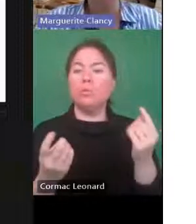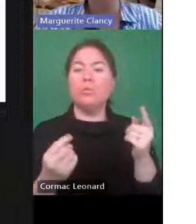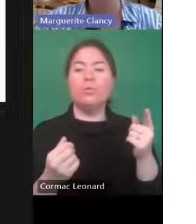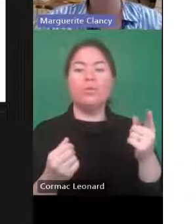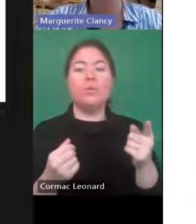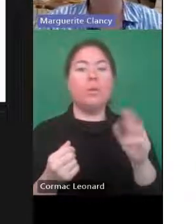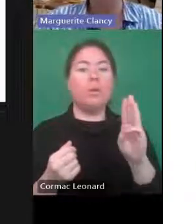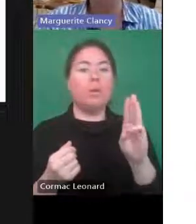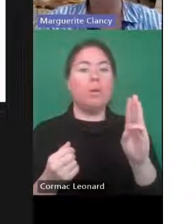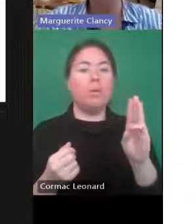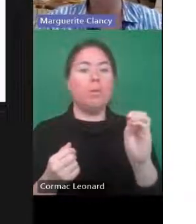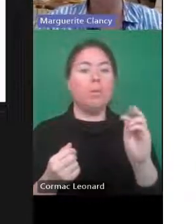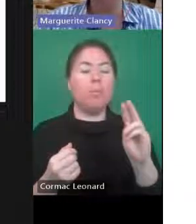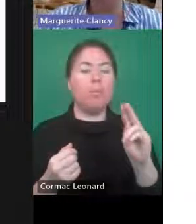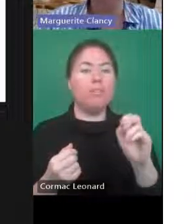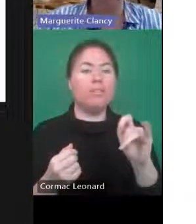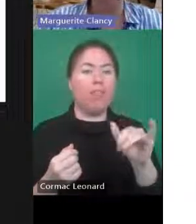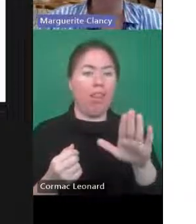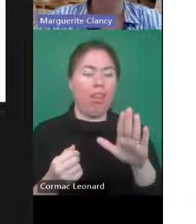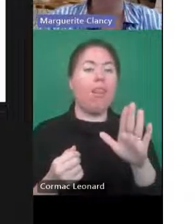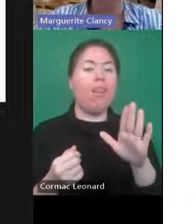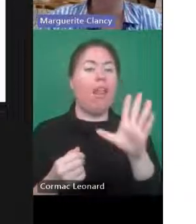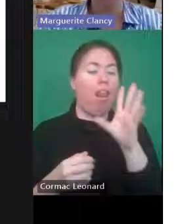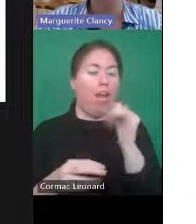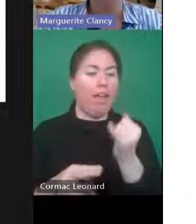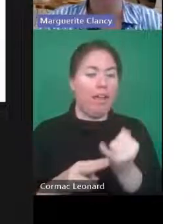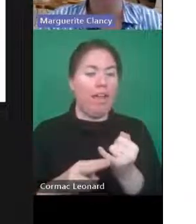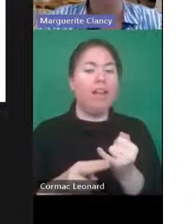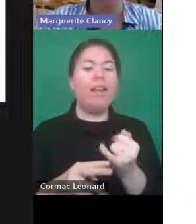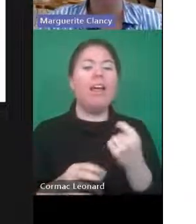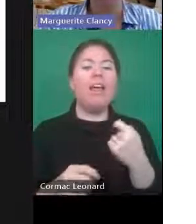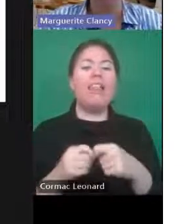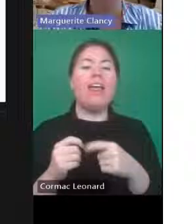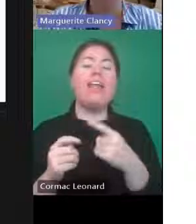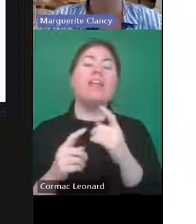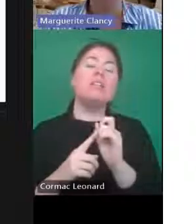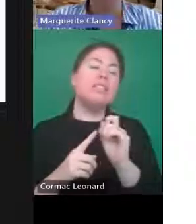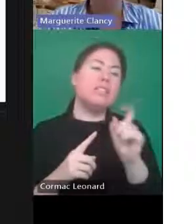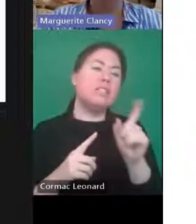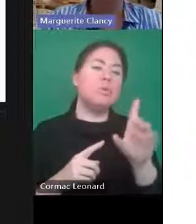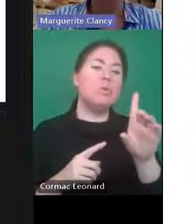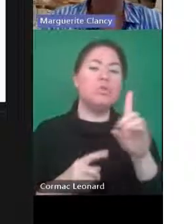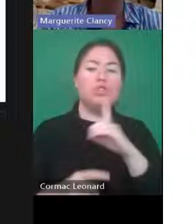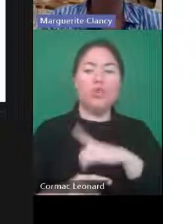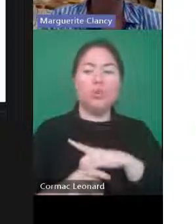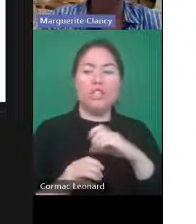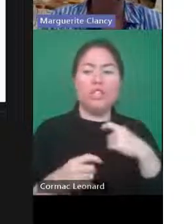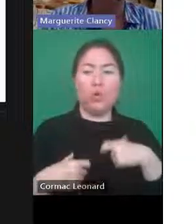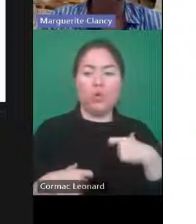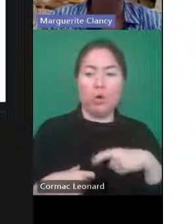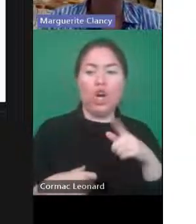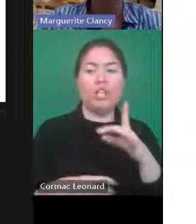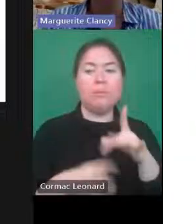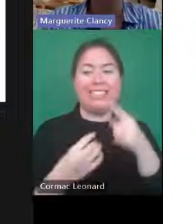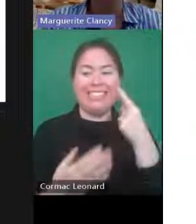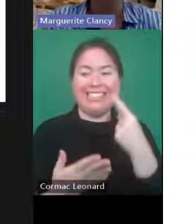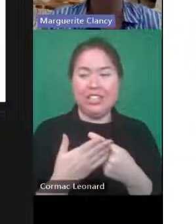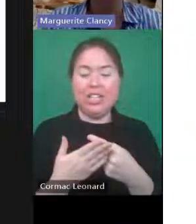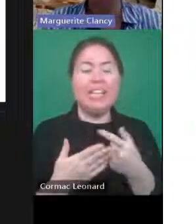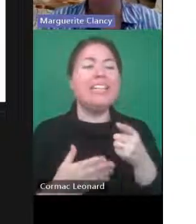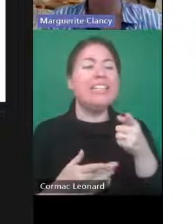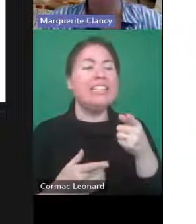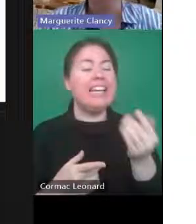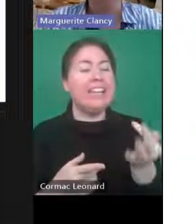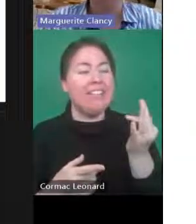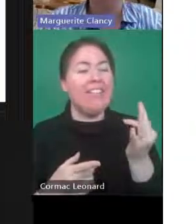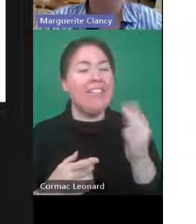and then it's the team, then it'll come into their duty social work for a decision to be made, and then whether that is deemed